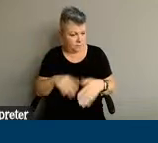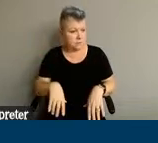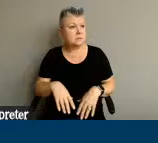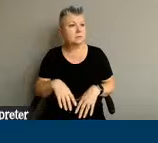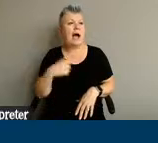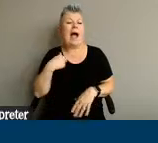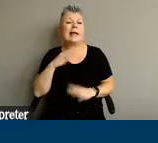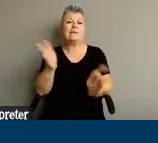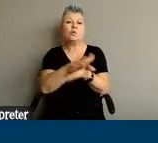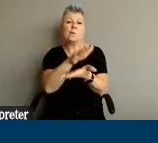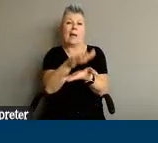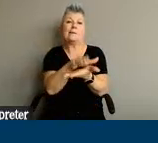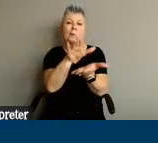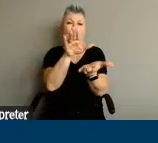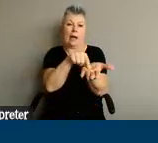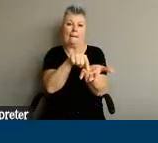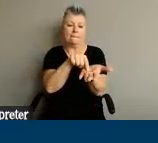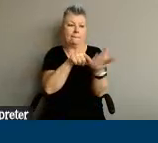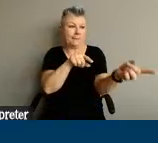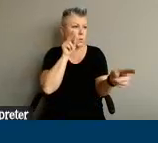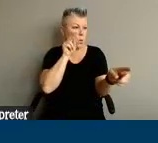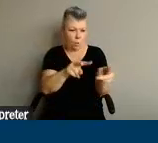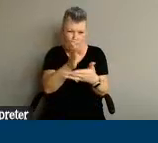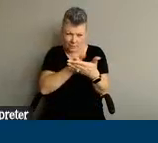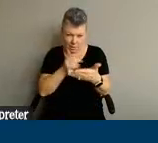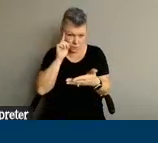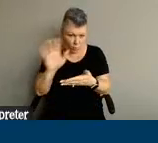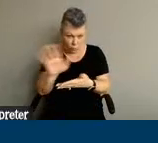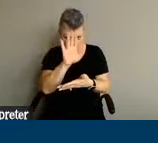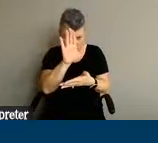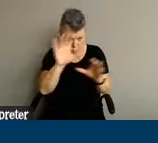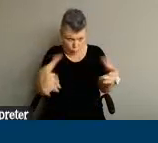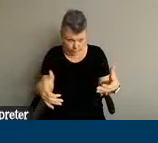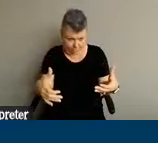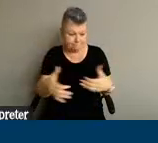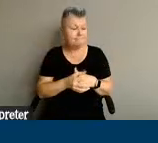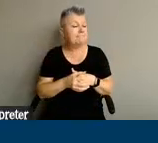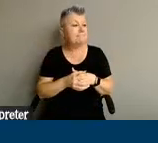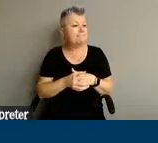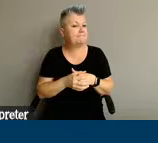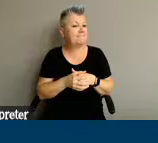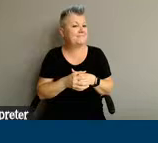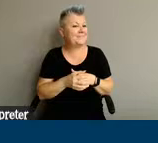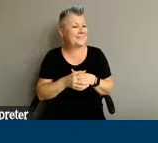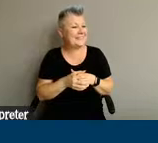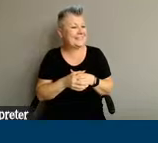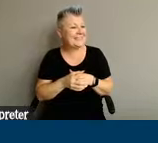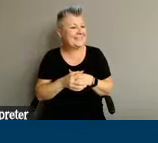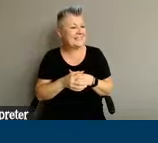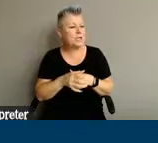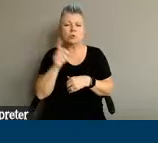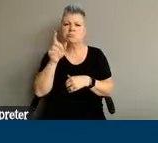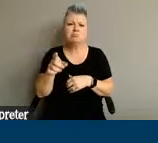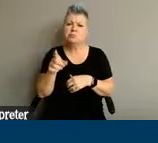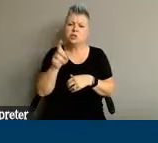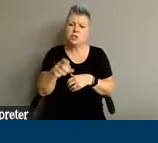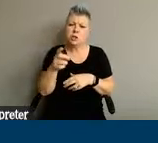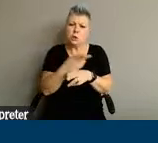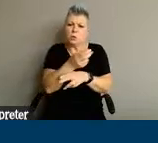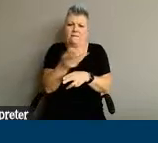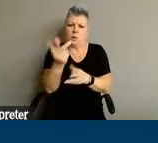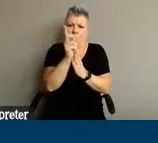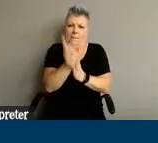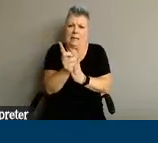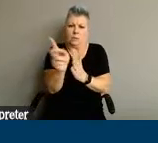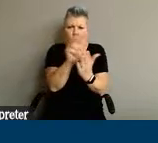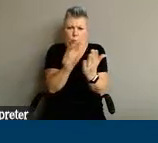so if you could please flip to the section for your group. We would like you to take a few minutes to read